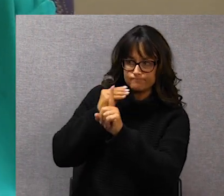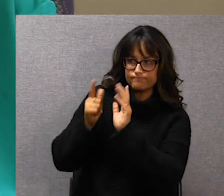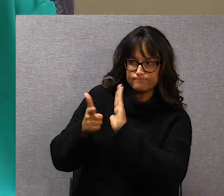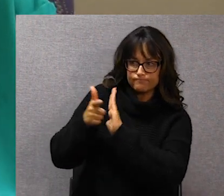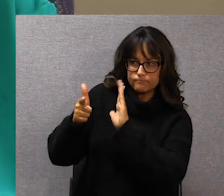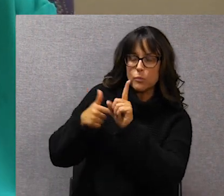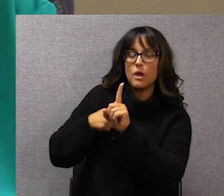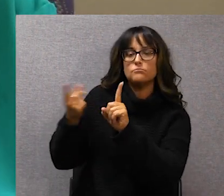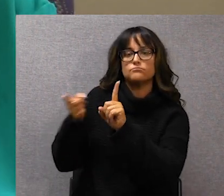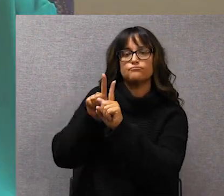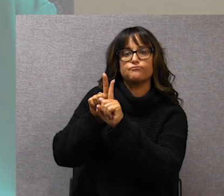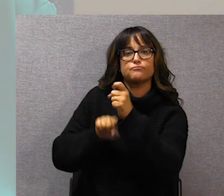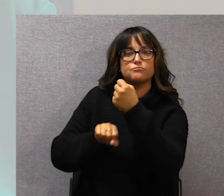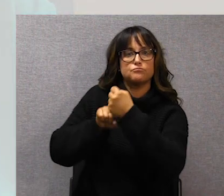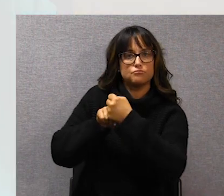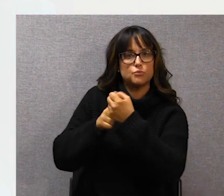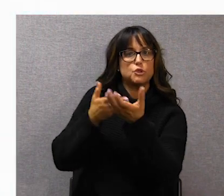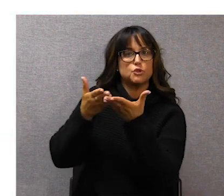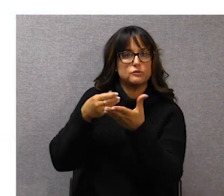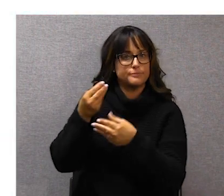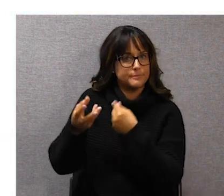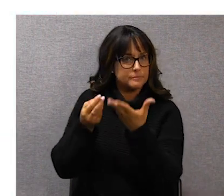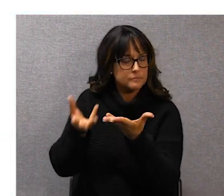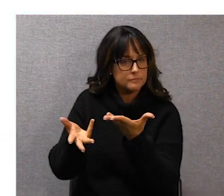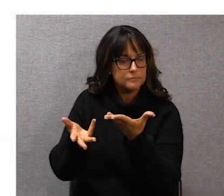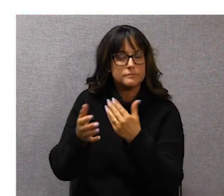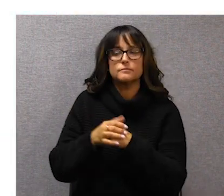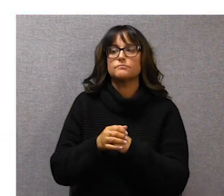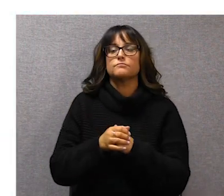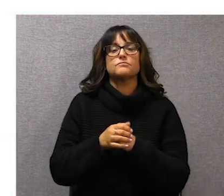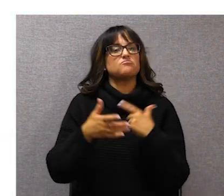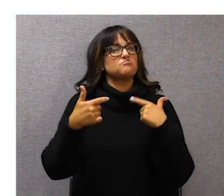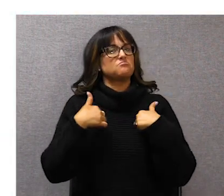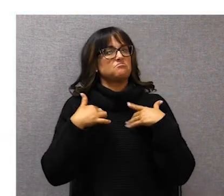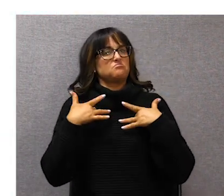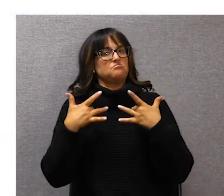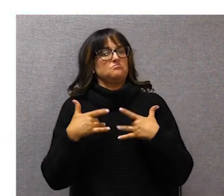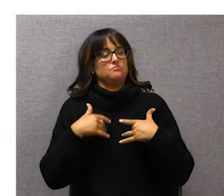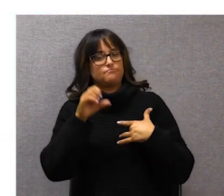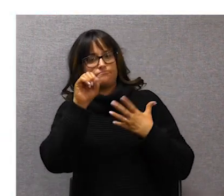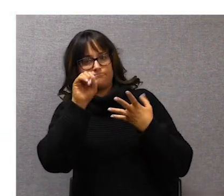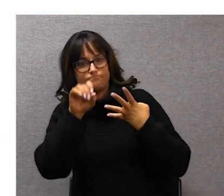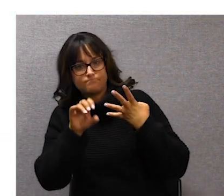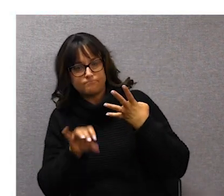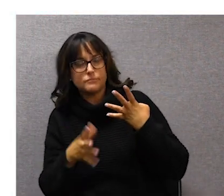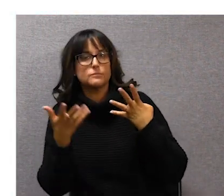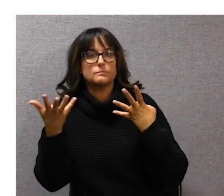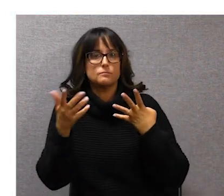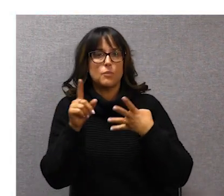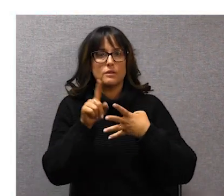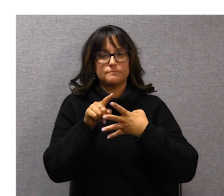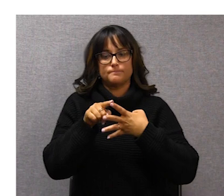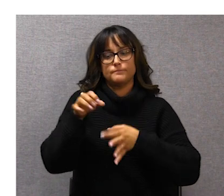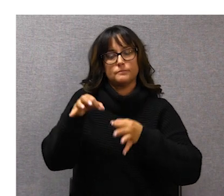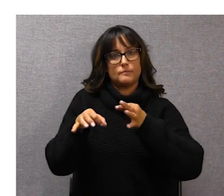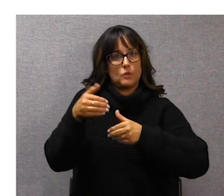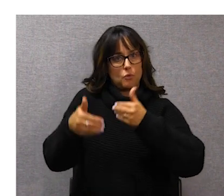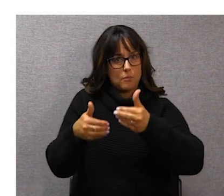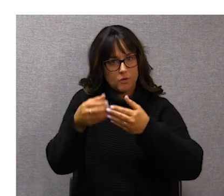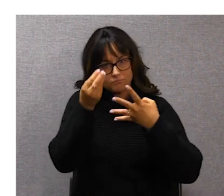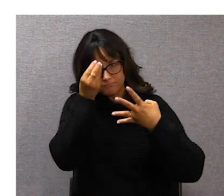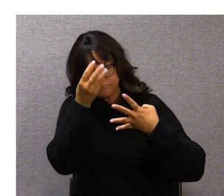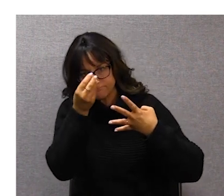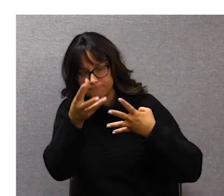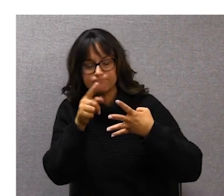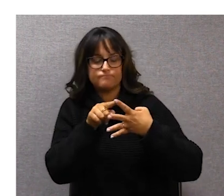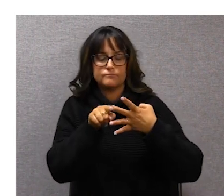to a victim of a crime. The services that a crime victim advocate will usually provide for a victim is information about the court